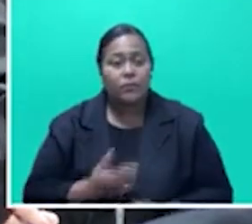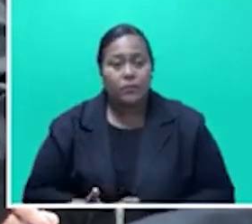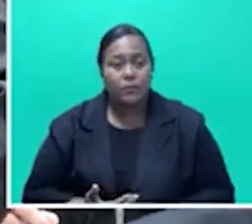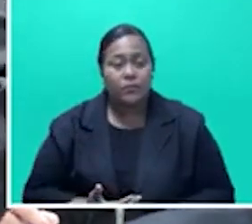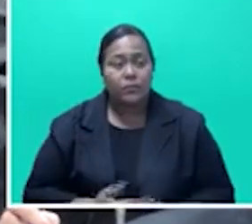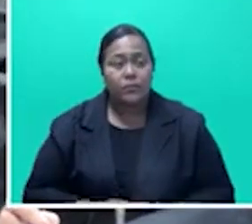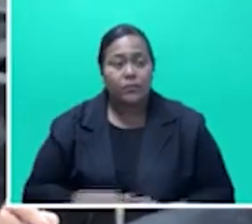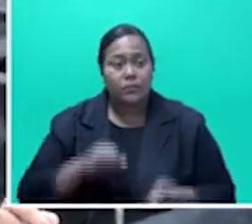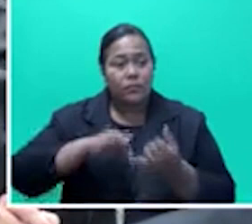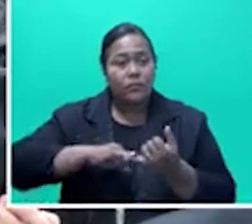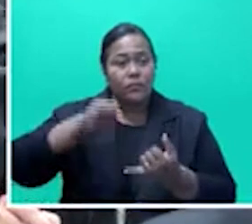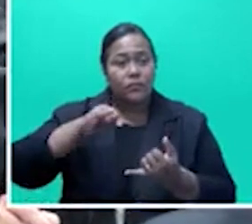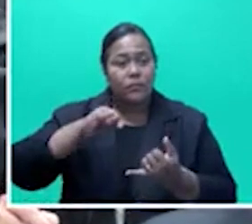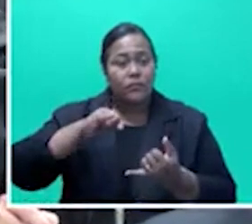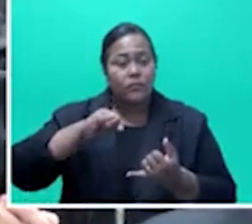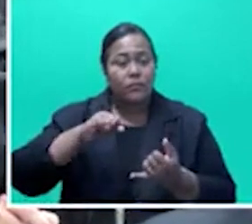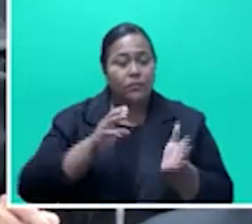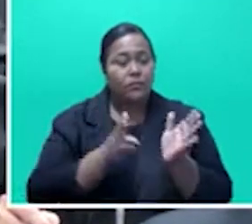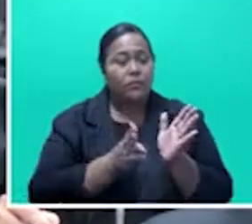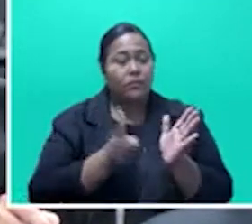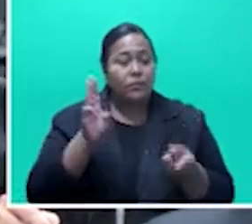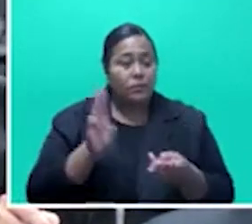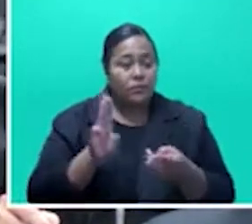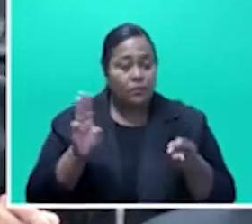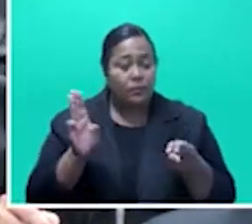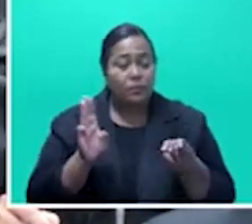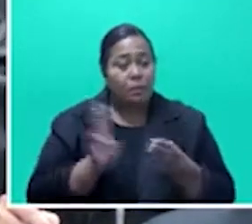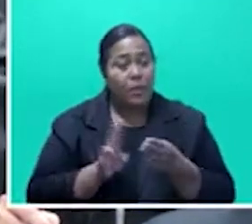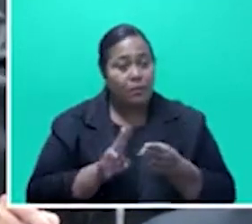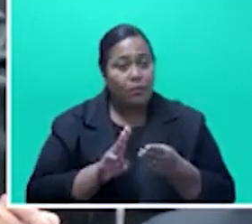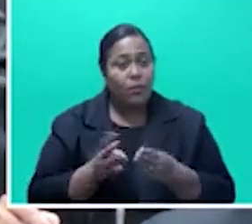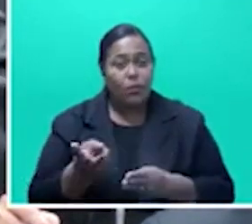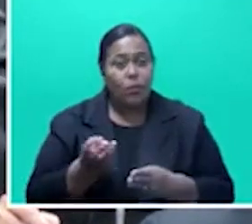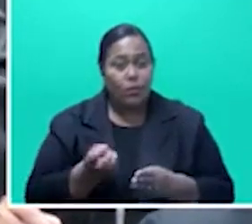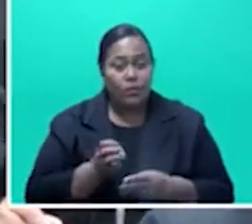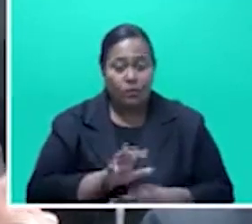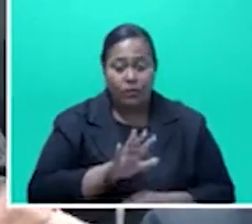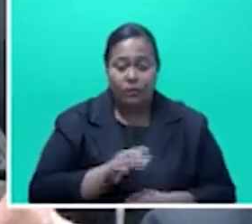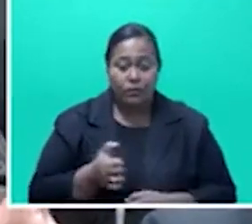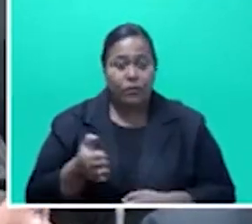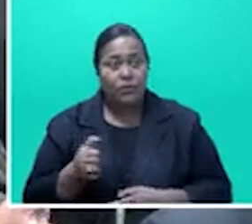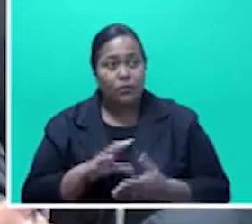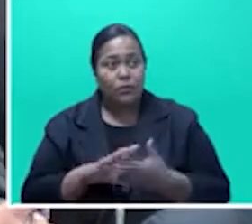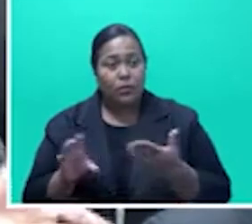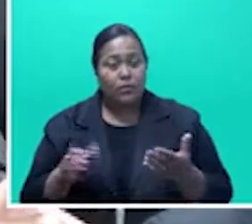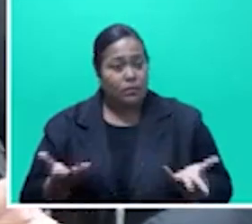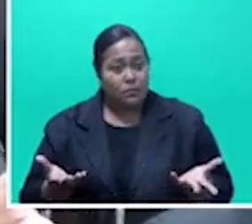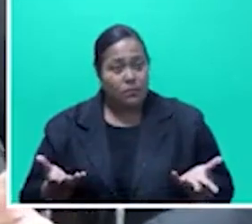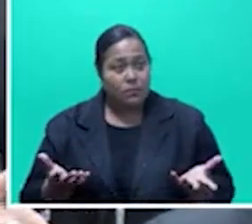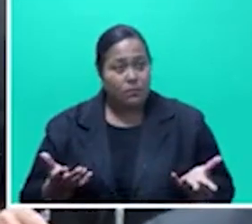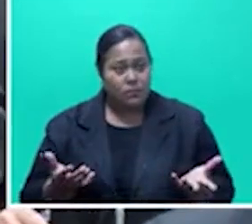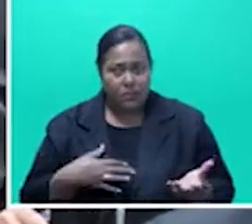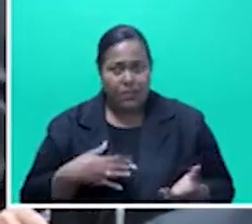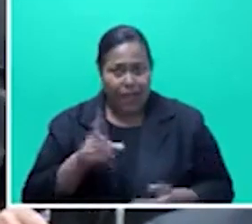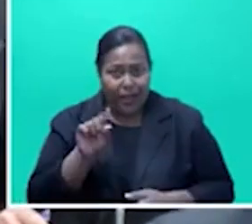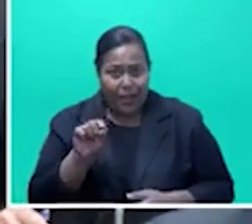of increasing the minimum wage to $5 to $6? I did it. $4.